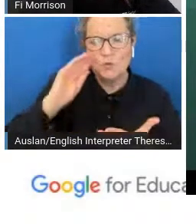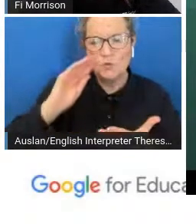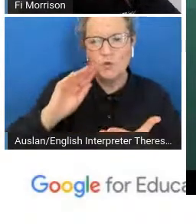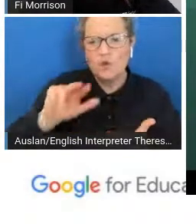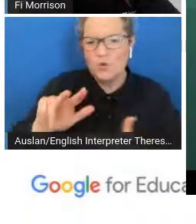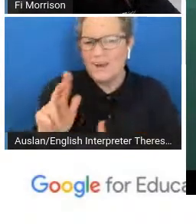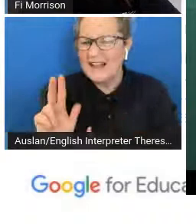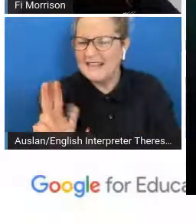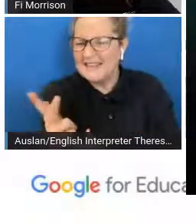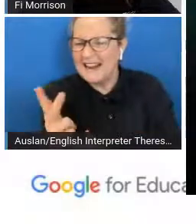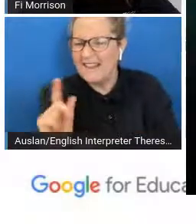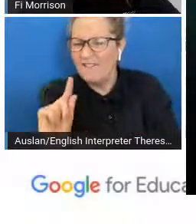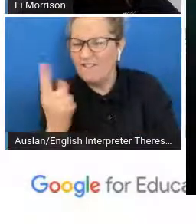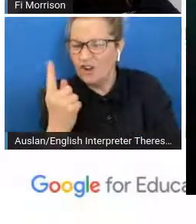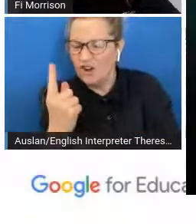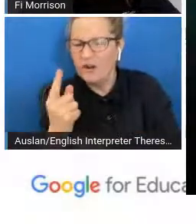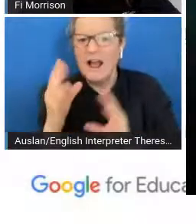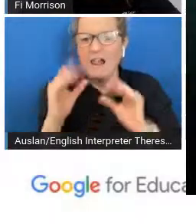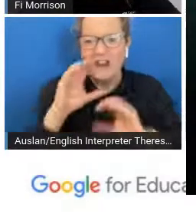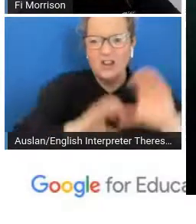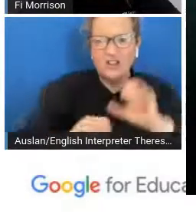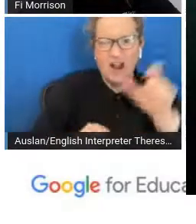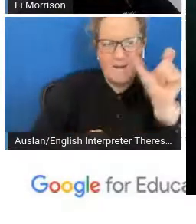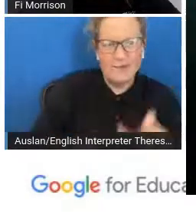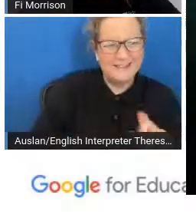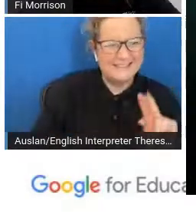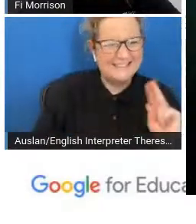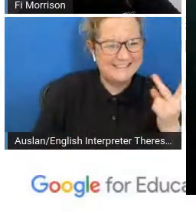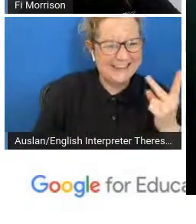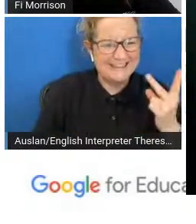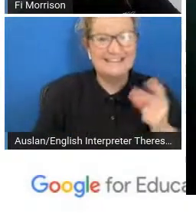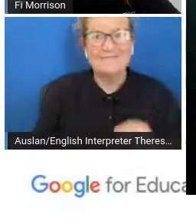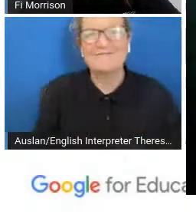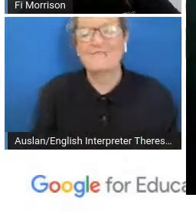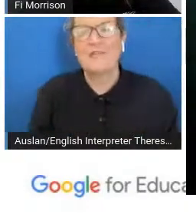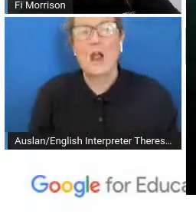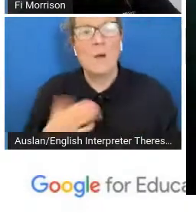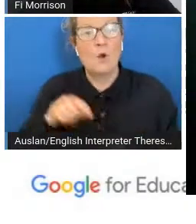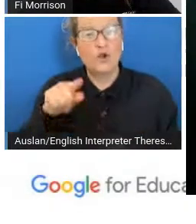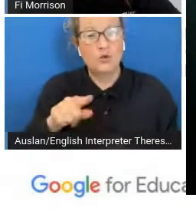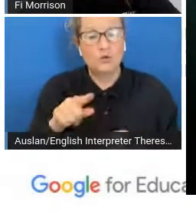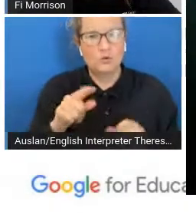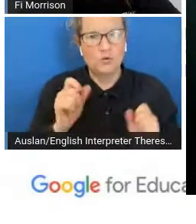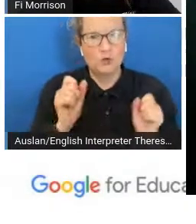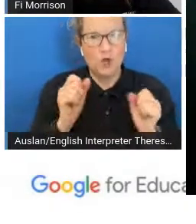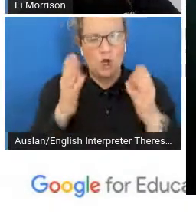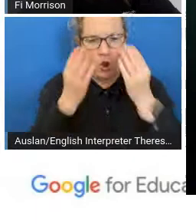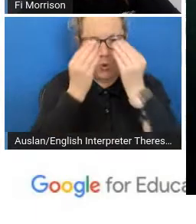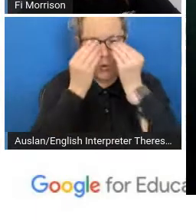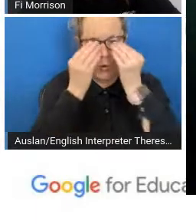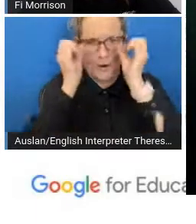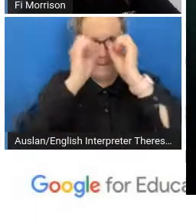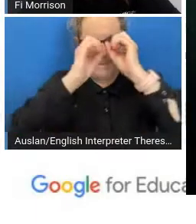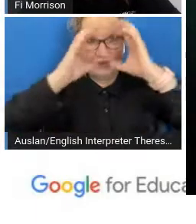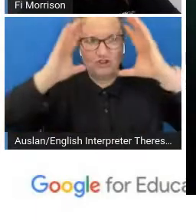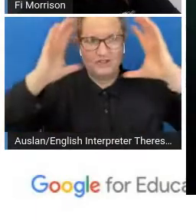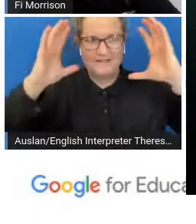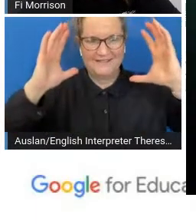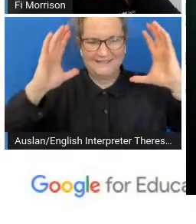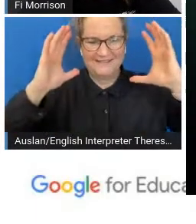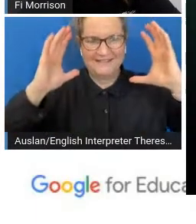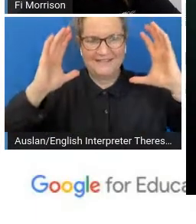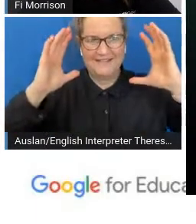scientist next. So I want you all to imagine and close your eyes. This is young Caitlin from the